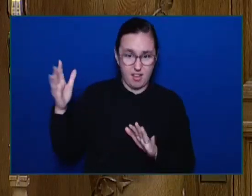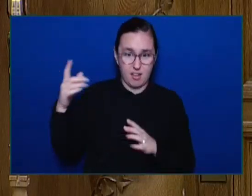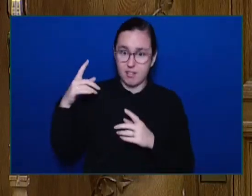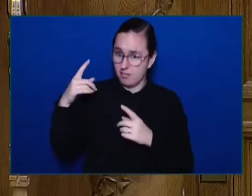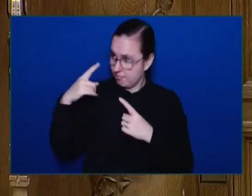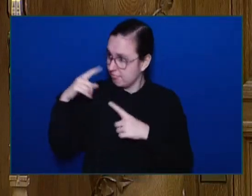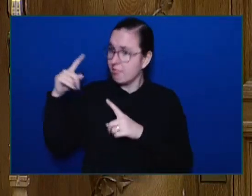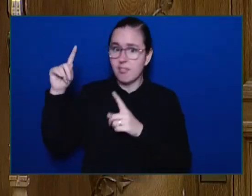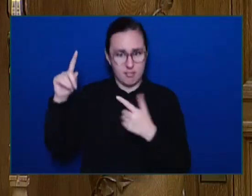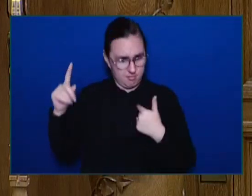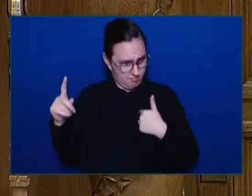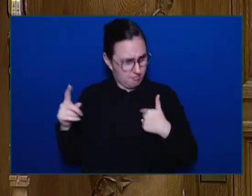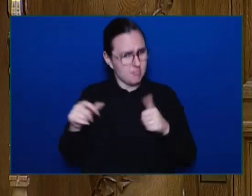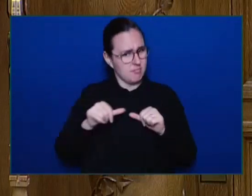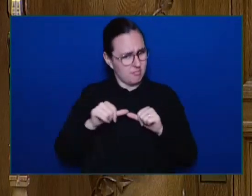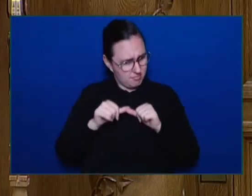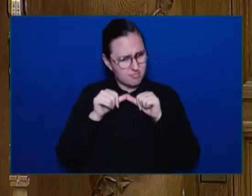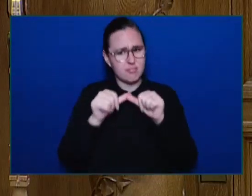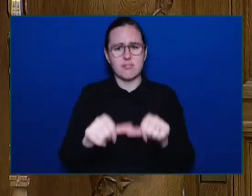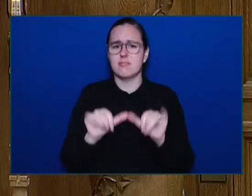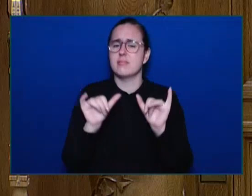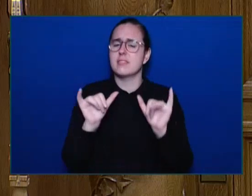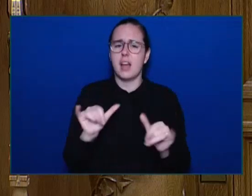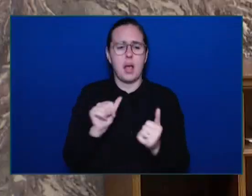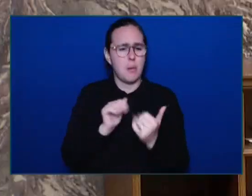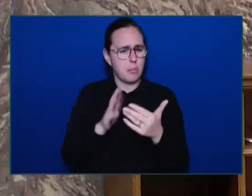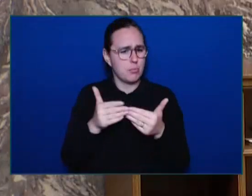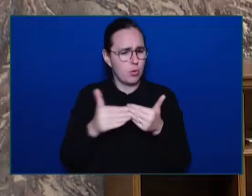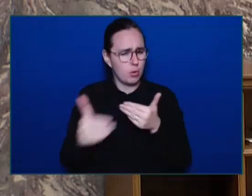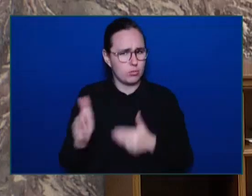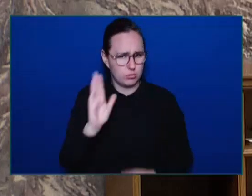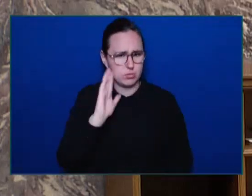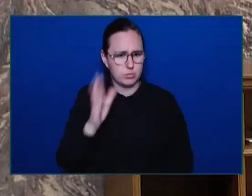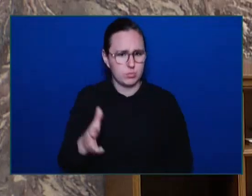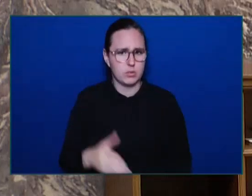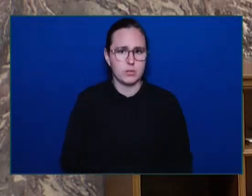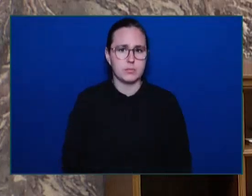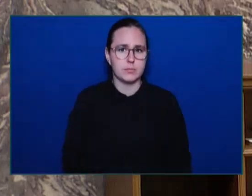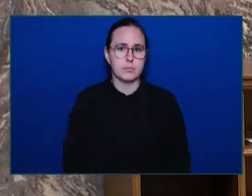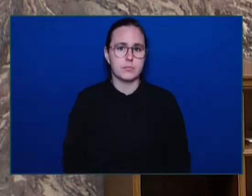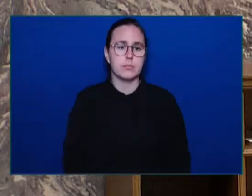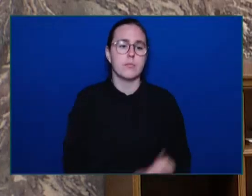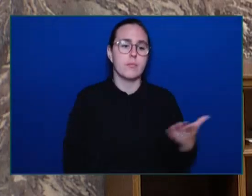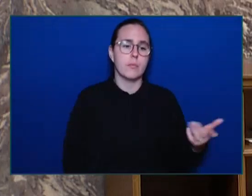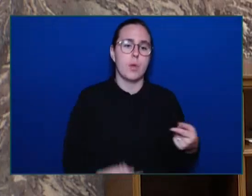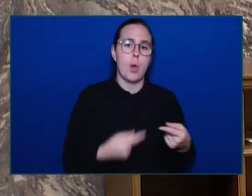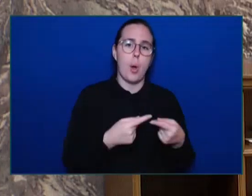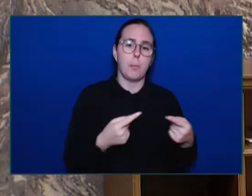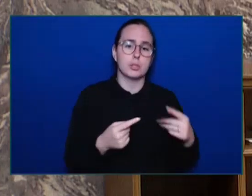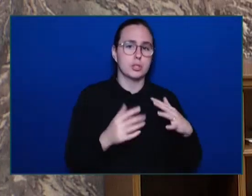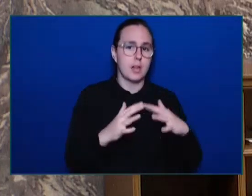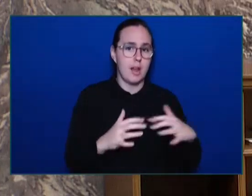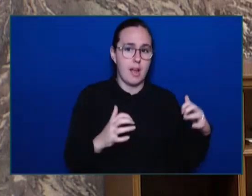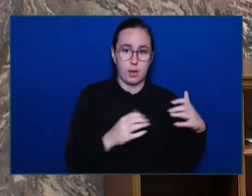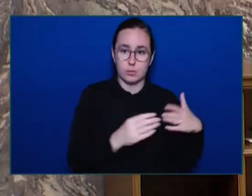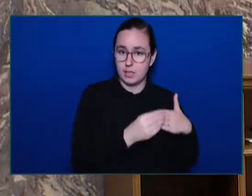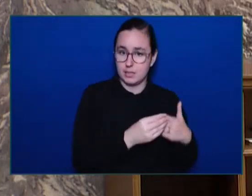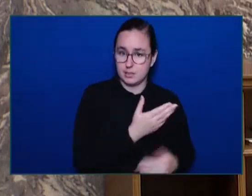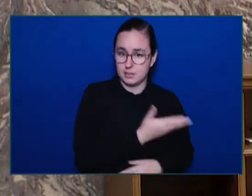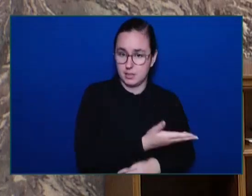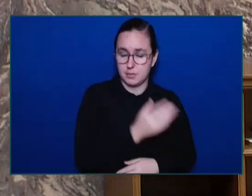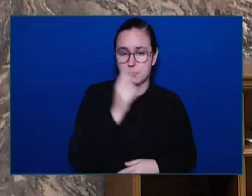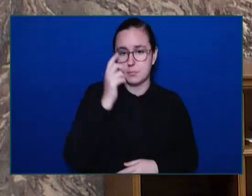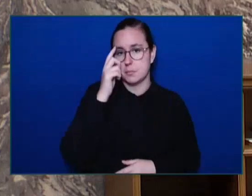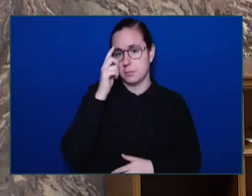Opposition House Leader. Thank you, Mr. Speaker. Well, the Premier's decision to warehouse people without supports, coupled with his catch and release